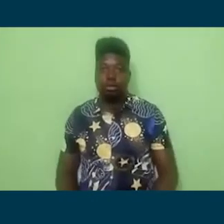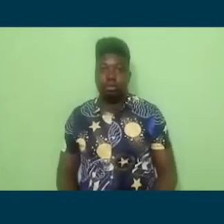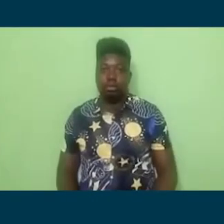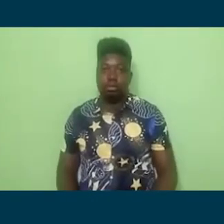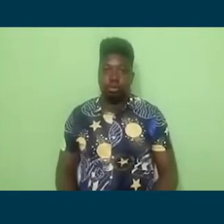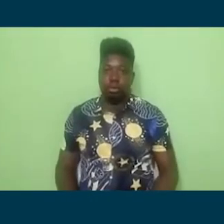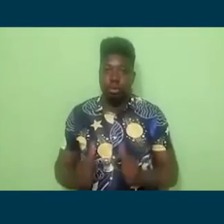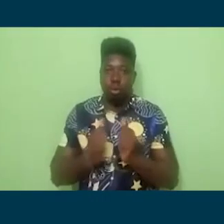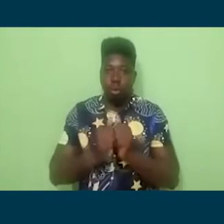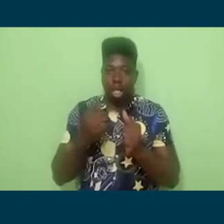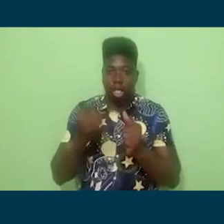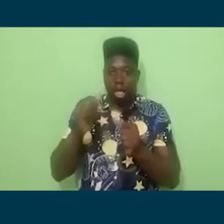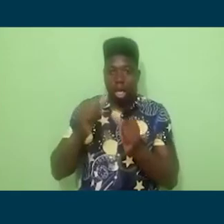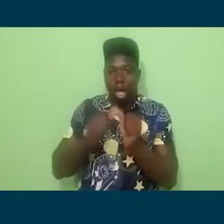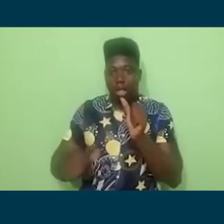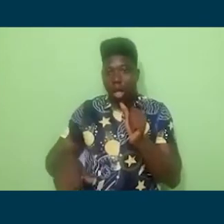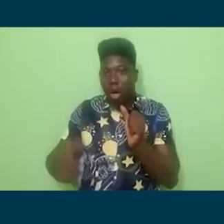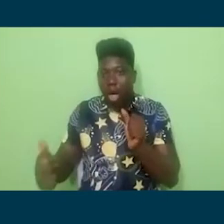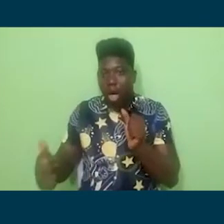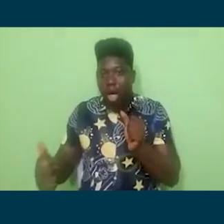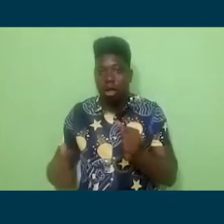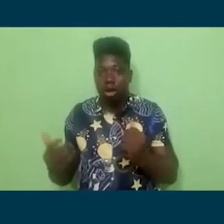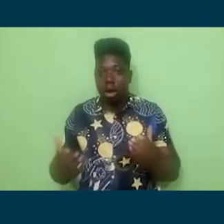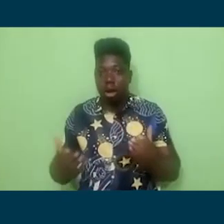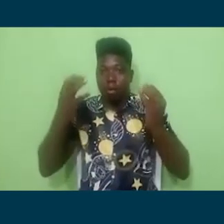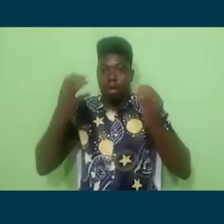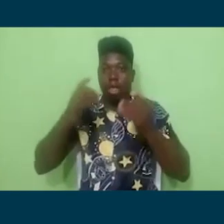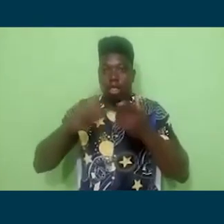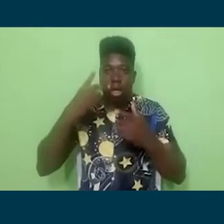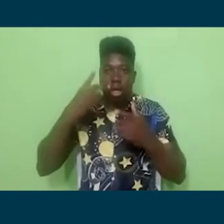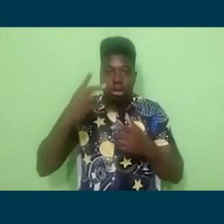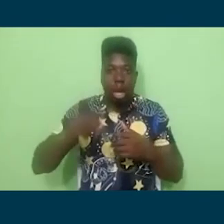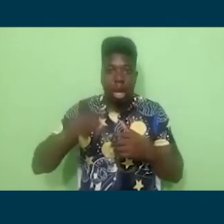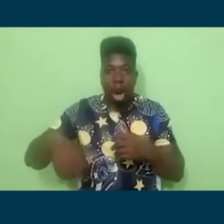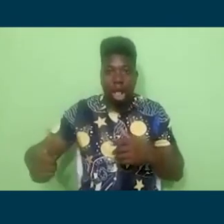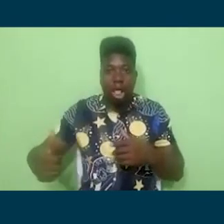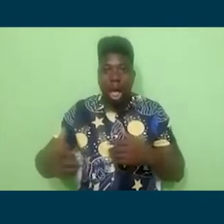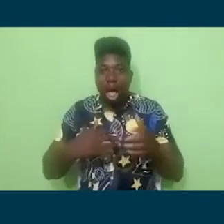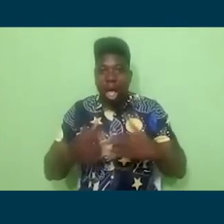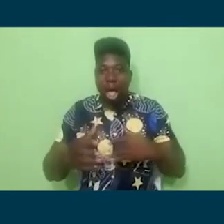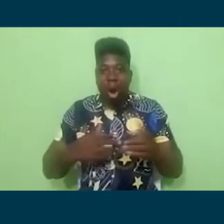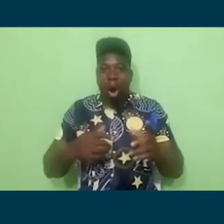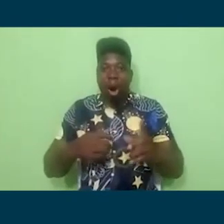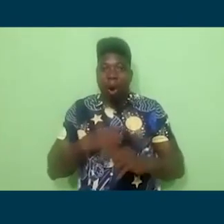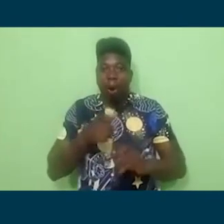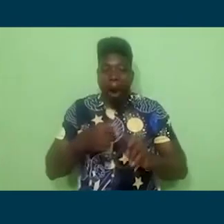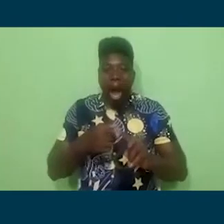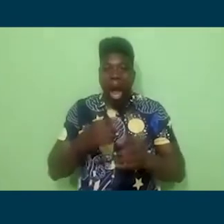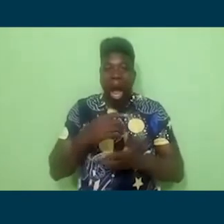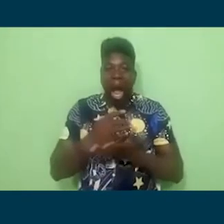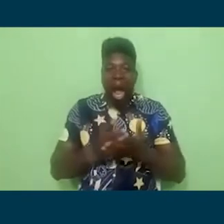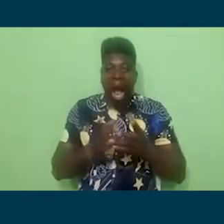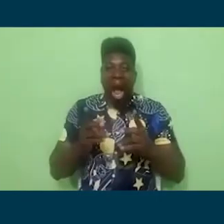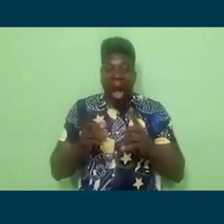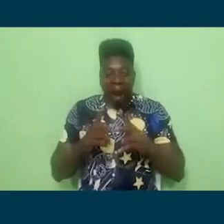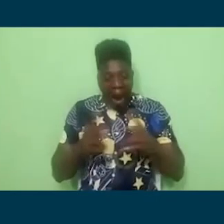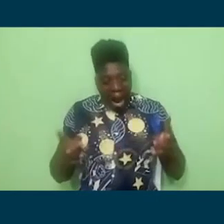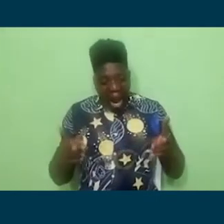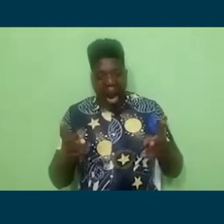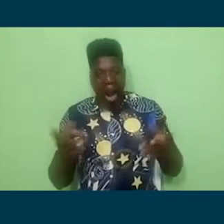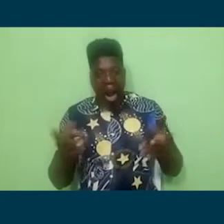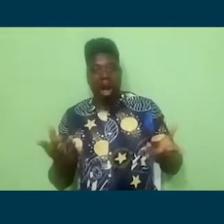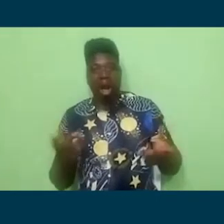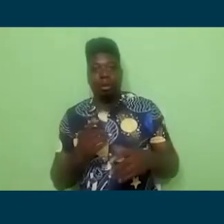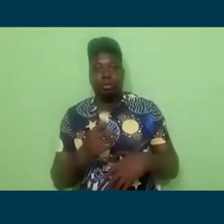other and the commitment to see each other through when some version of the public humiliation